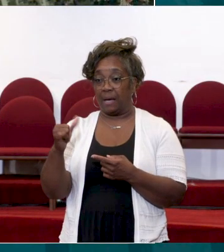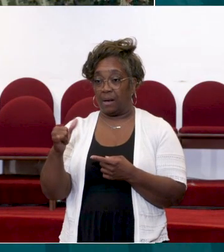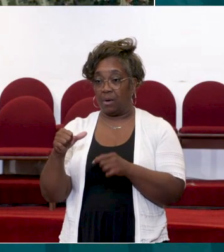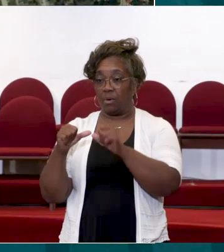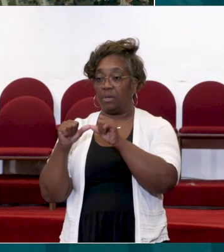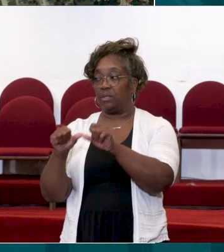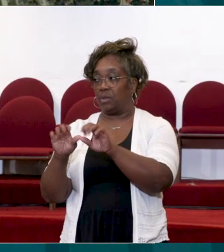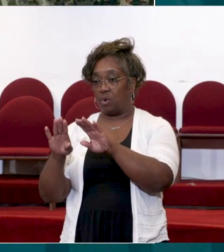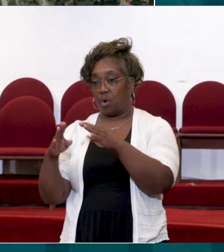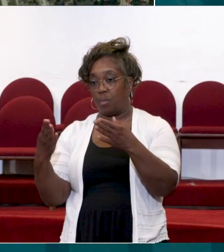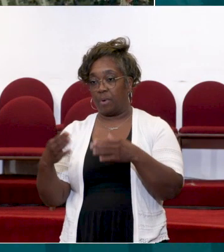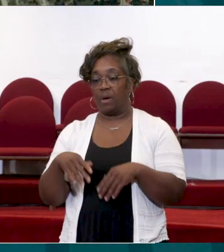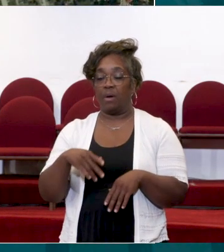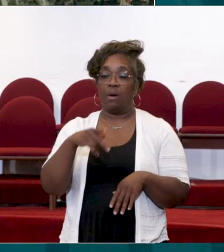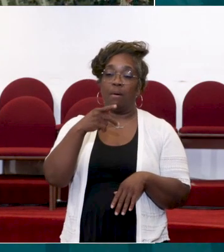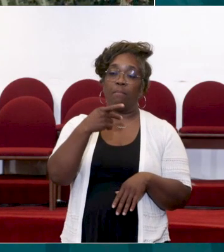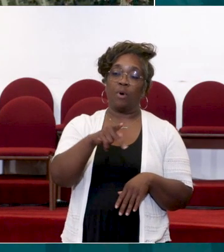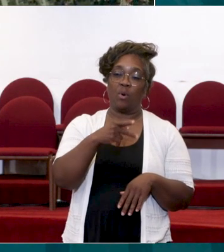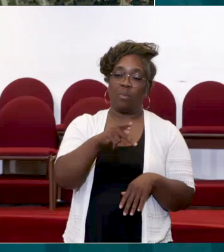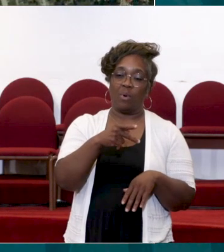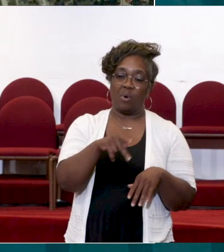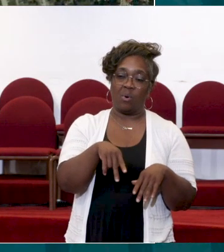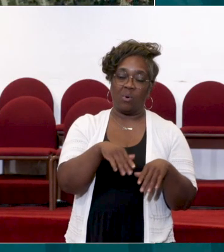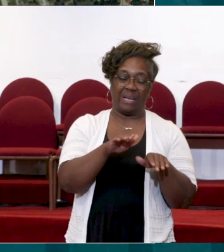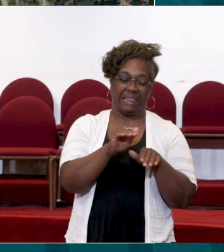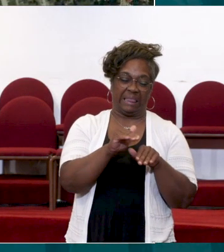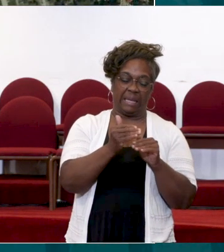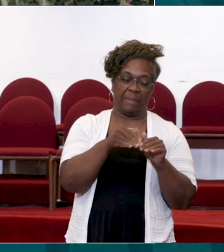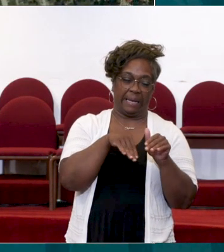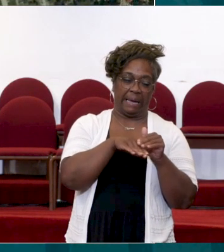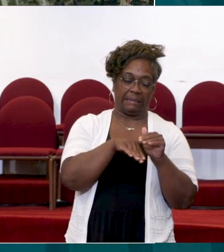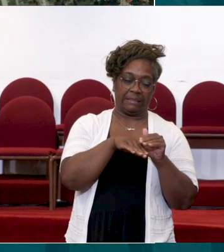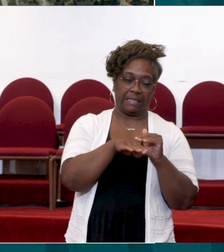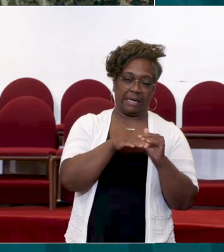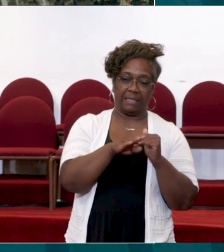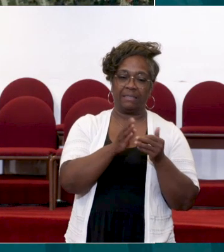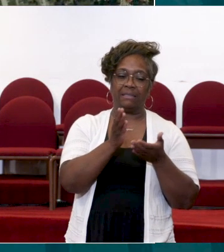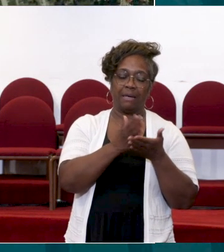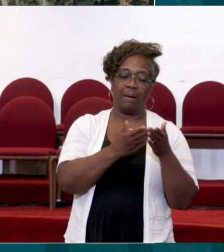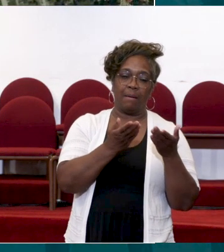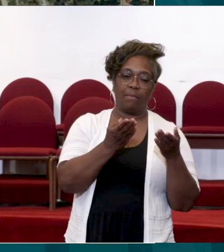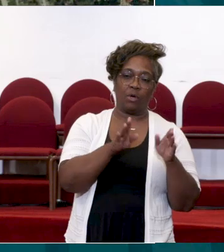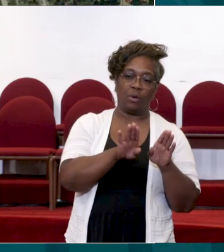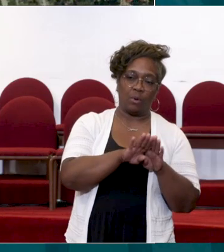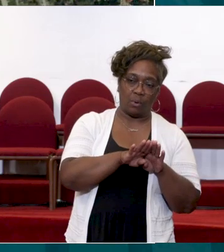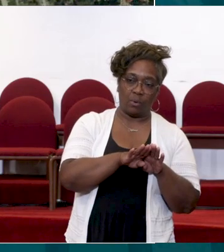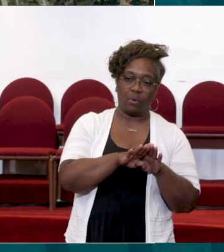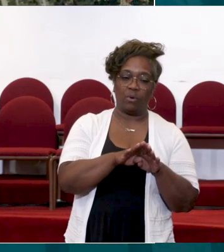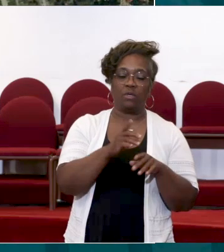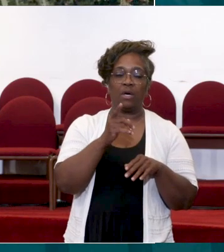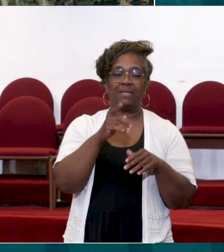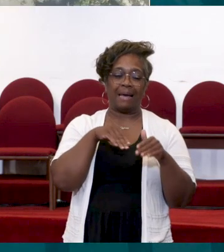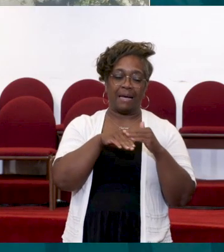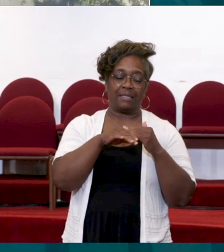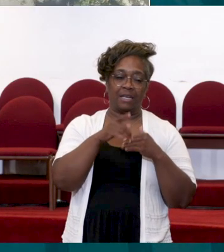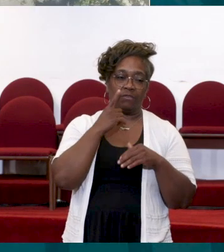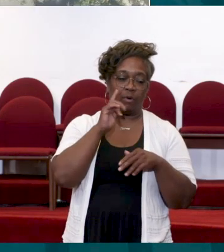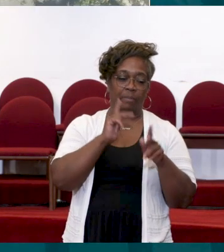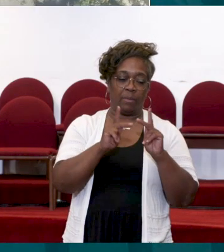are the streets that are going to have limited access to preserve access to the residents that have chosen to remain in this area. Next